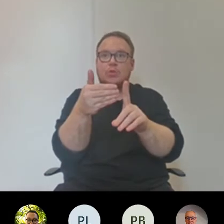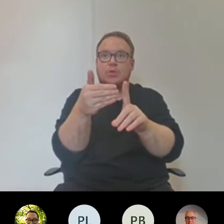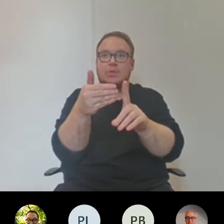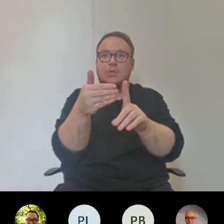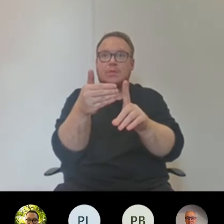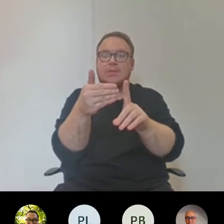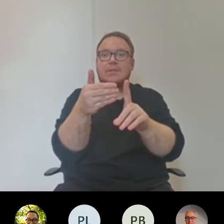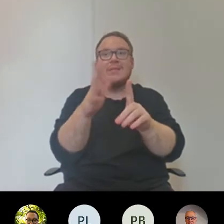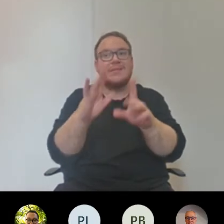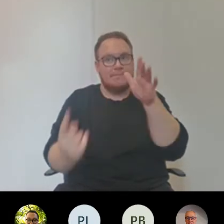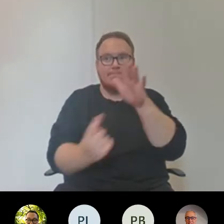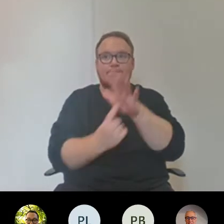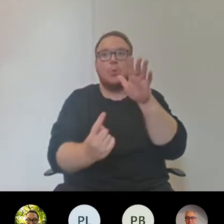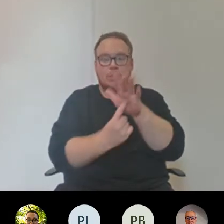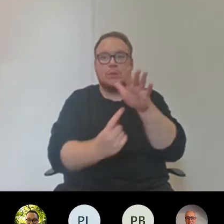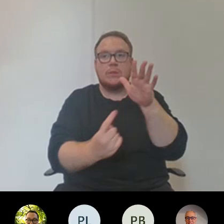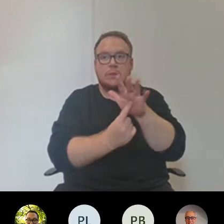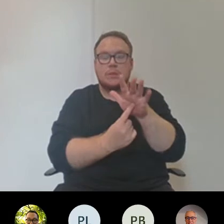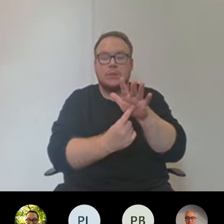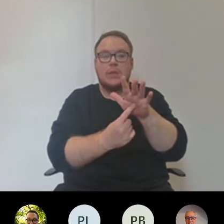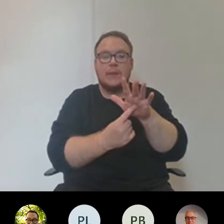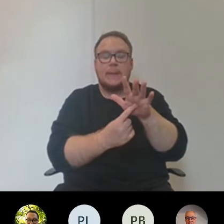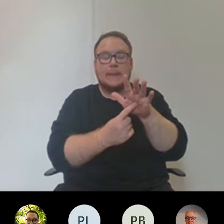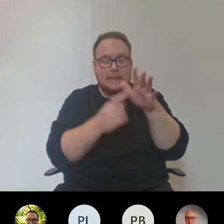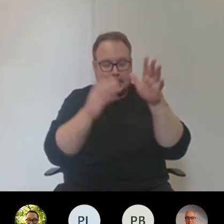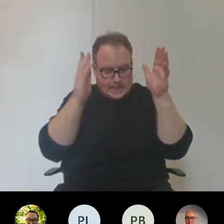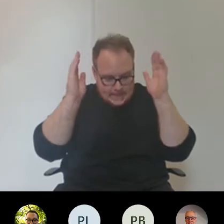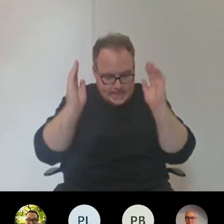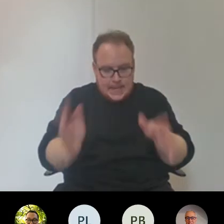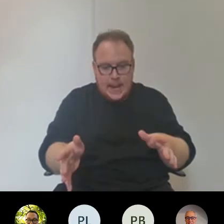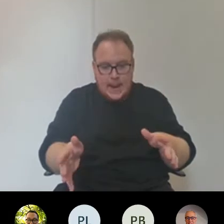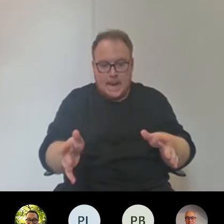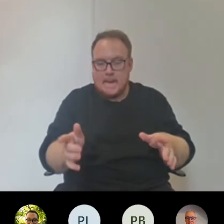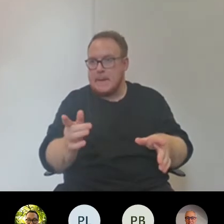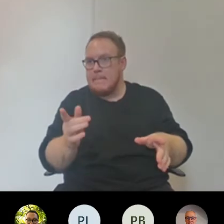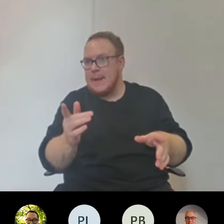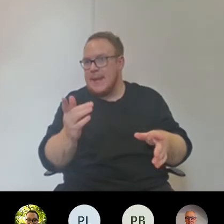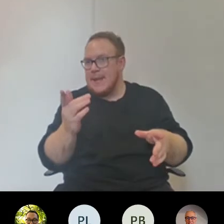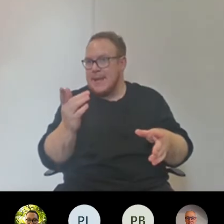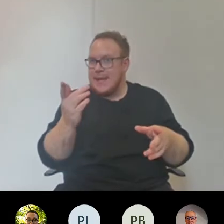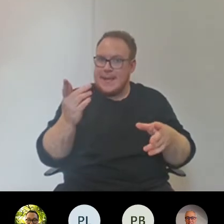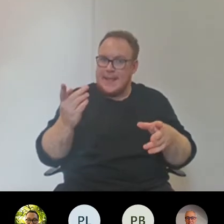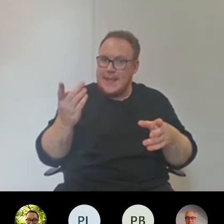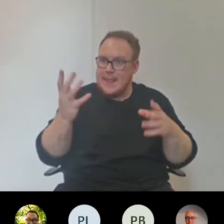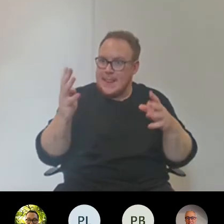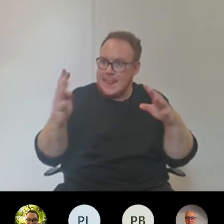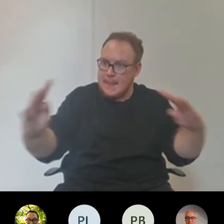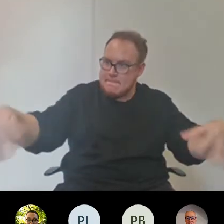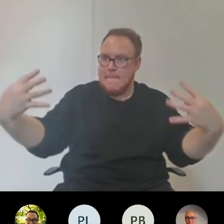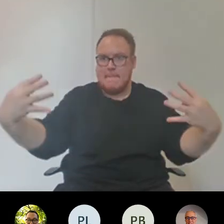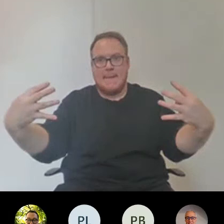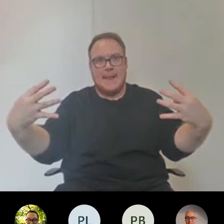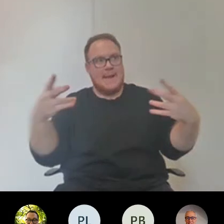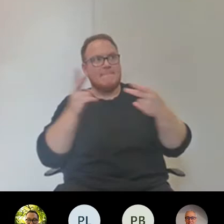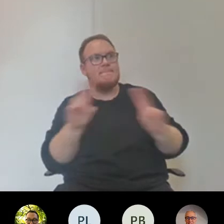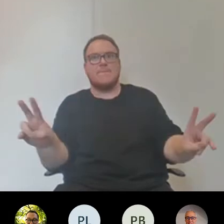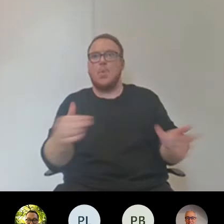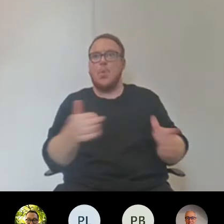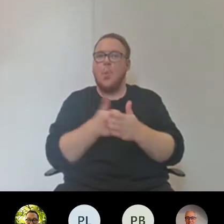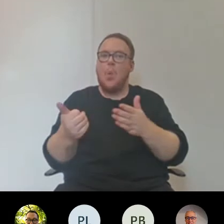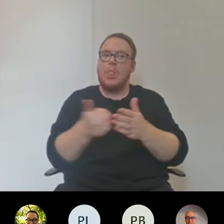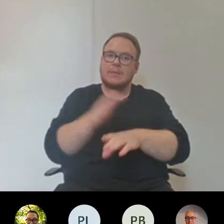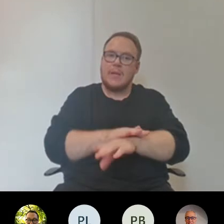abandoned? You have to be in the eye of the public all the time. Yes,